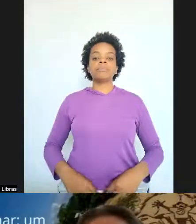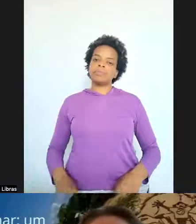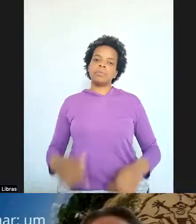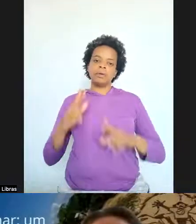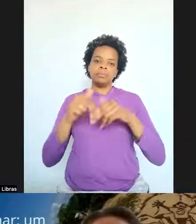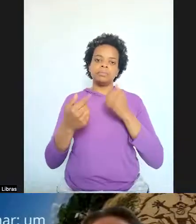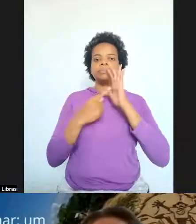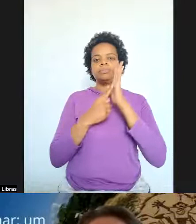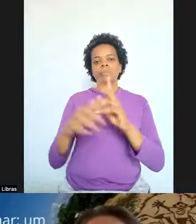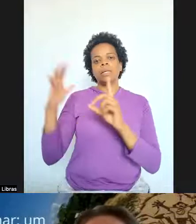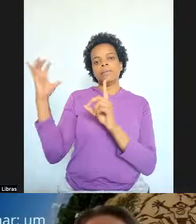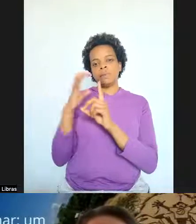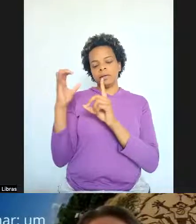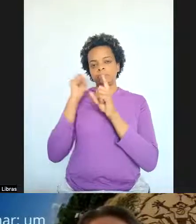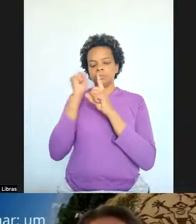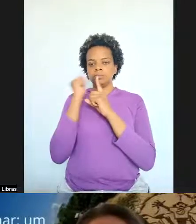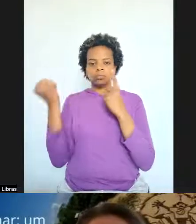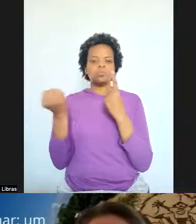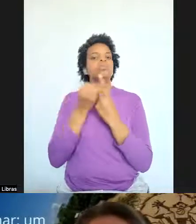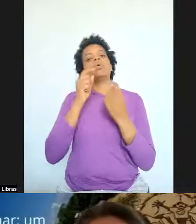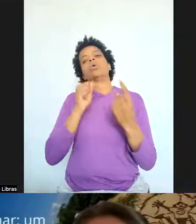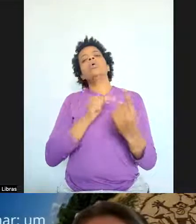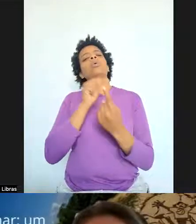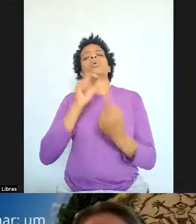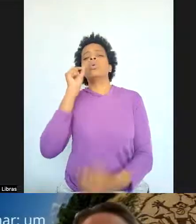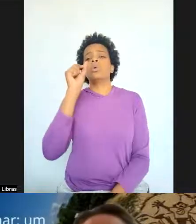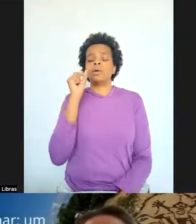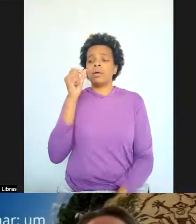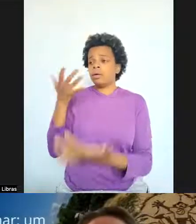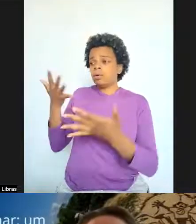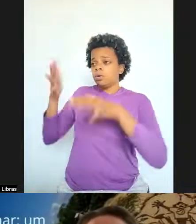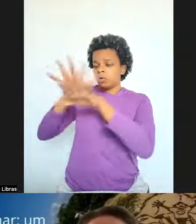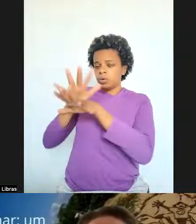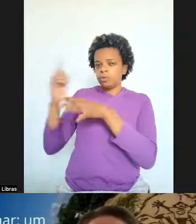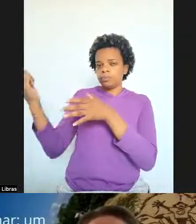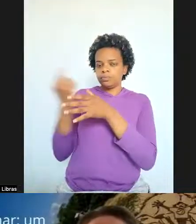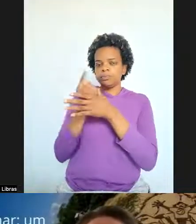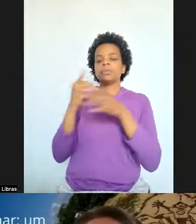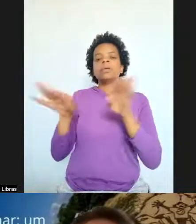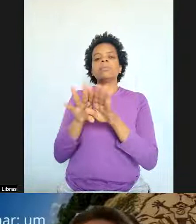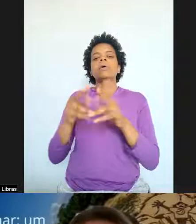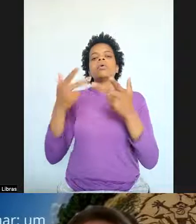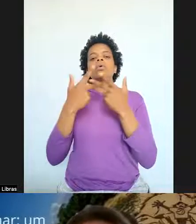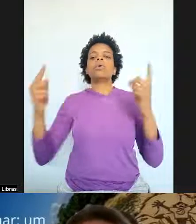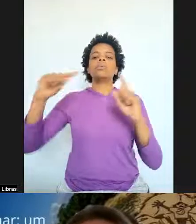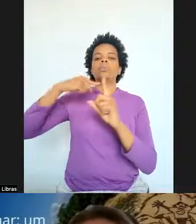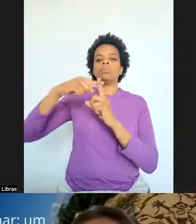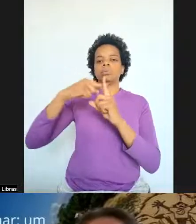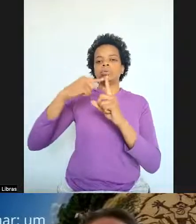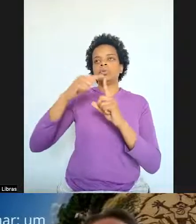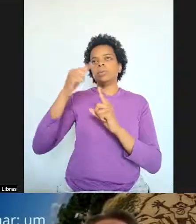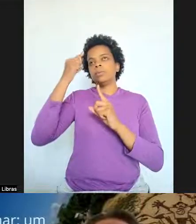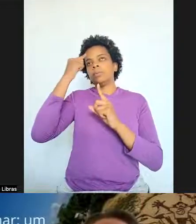I'll present the social impact axis that aims to promote social inclusion in addition to positive and measurable